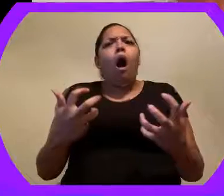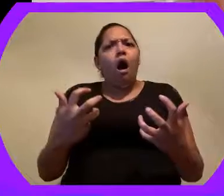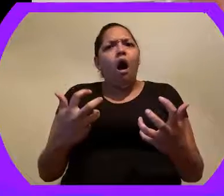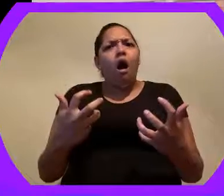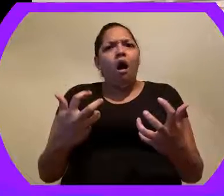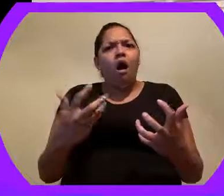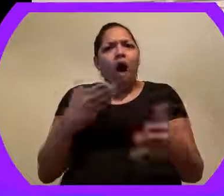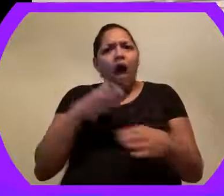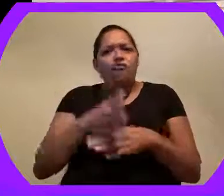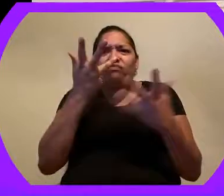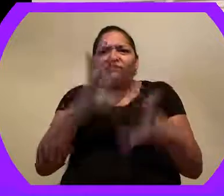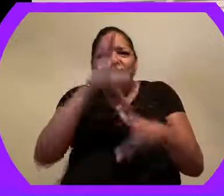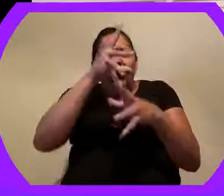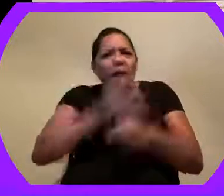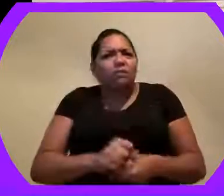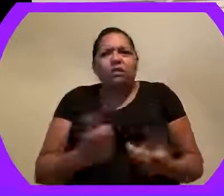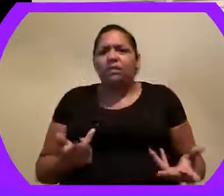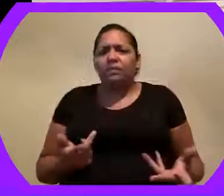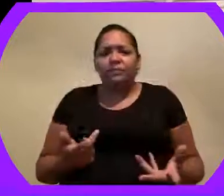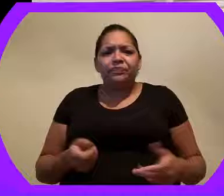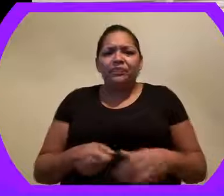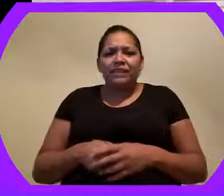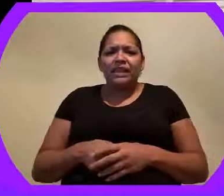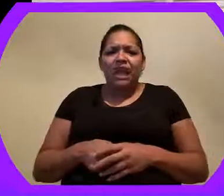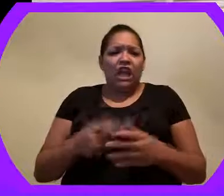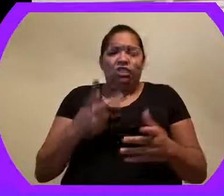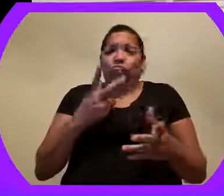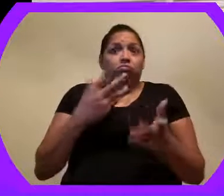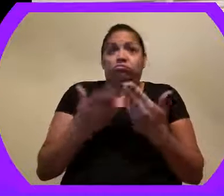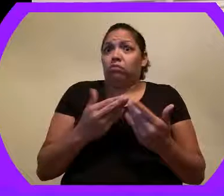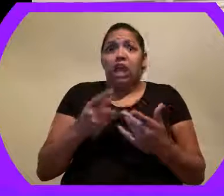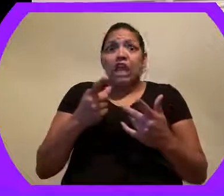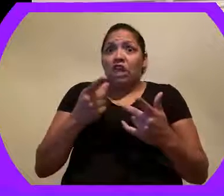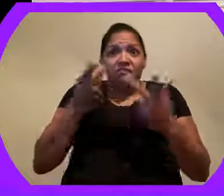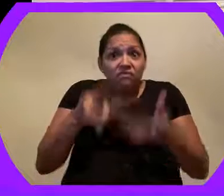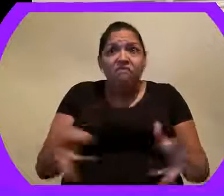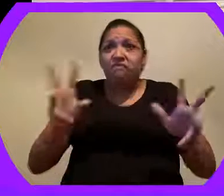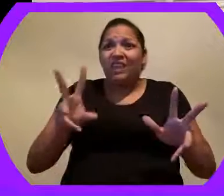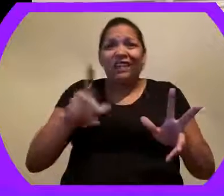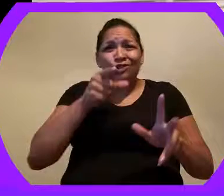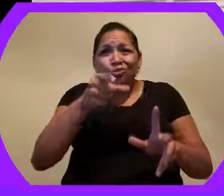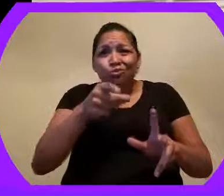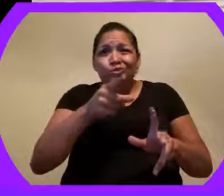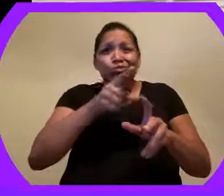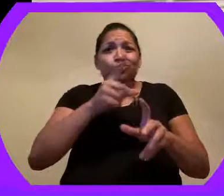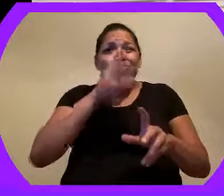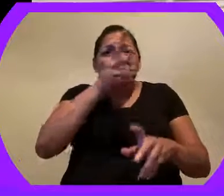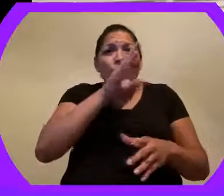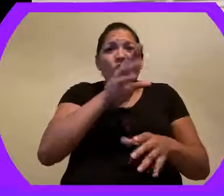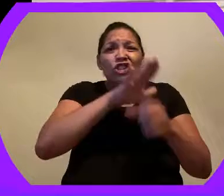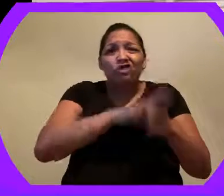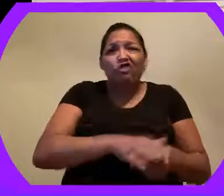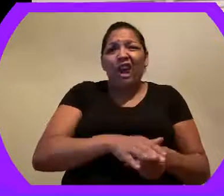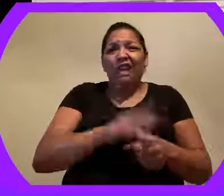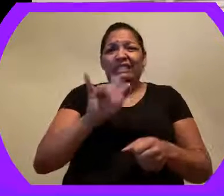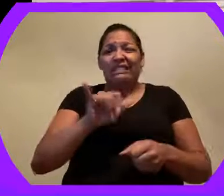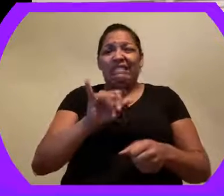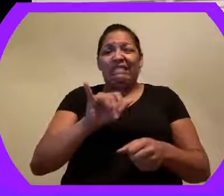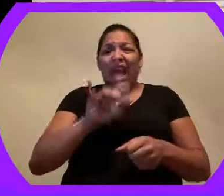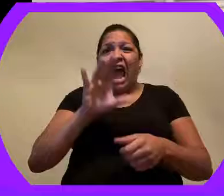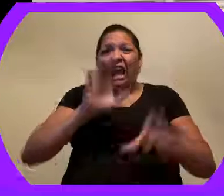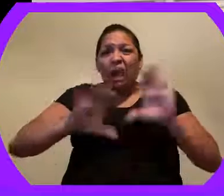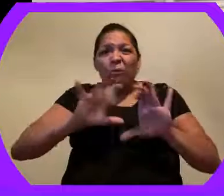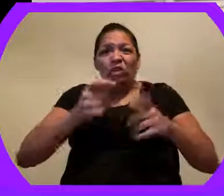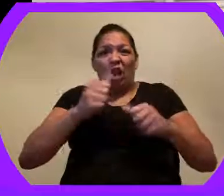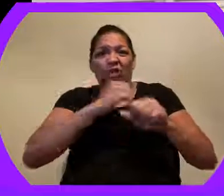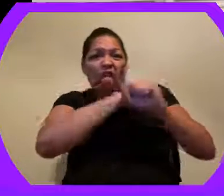more your body will want to do it. As opposed to the habits that it's been, the habits that it's already created of creating stress and anxiety